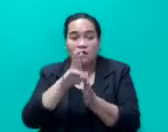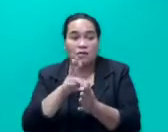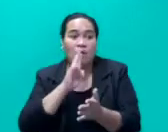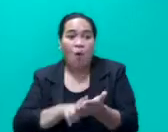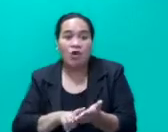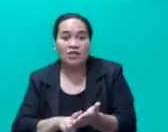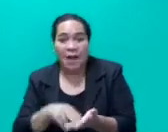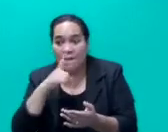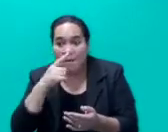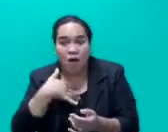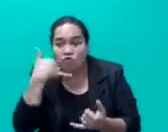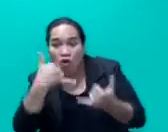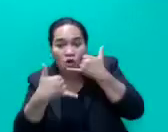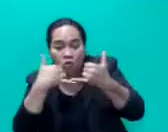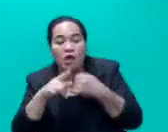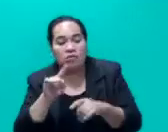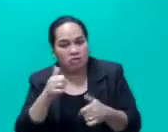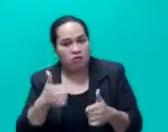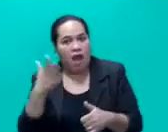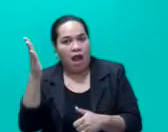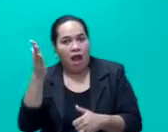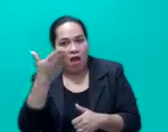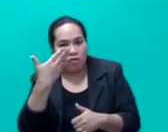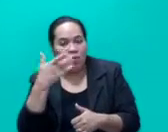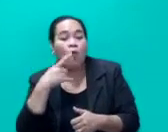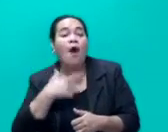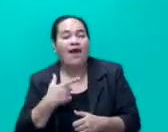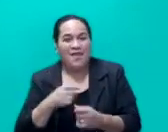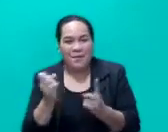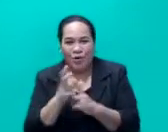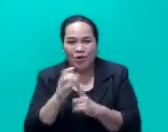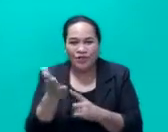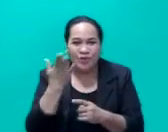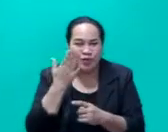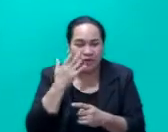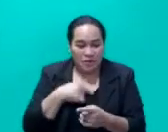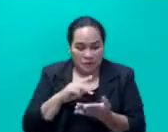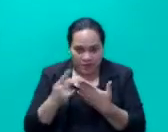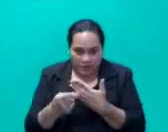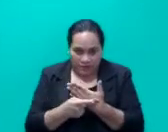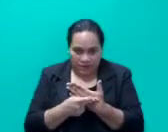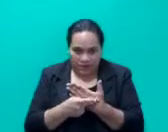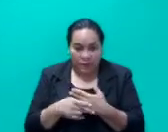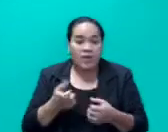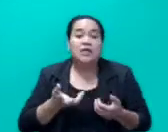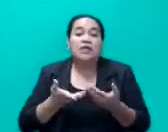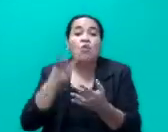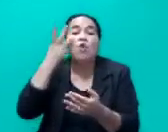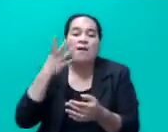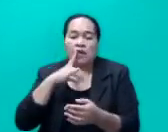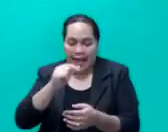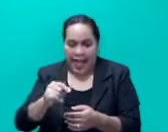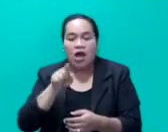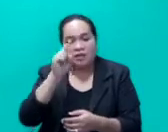an outcome of creating awareness of our program, giving women the confidence to report, and of